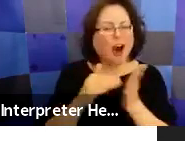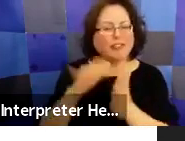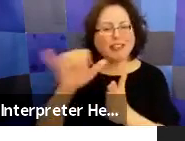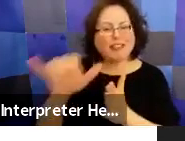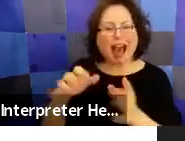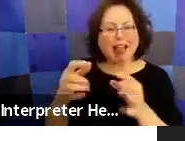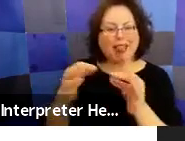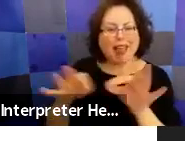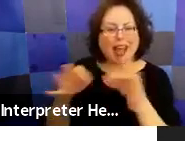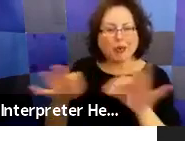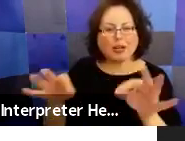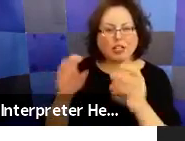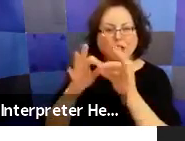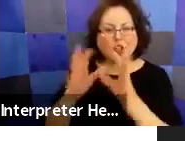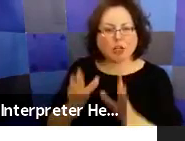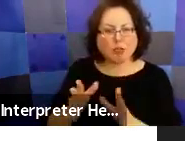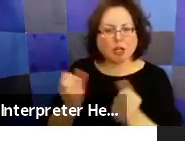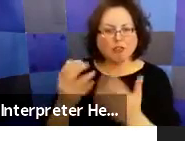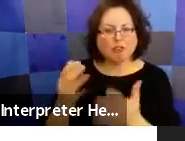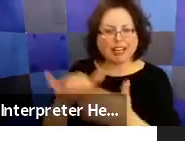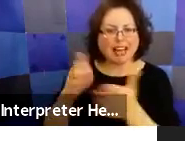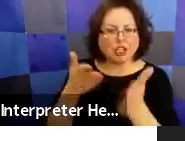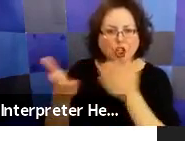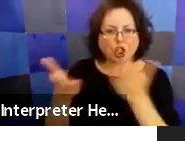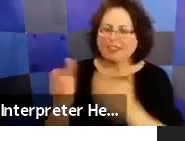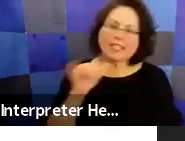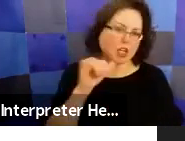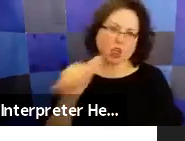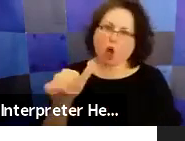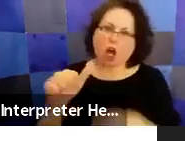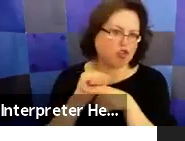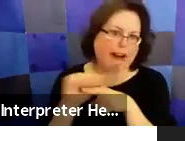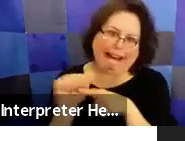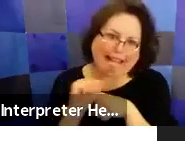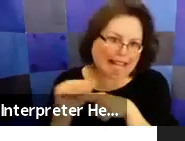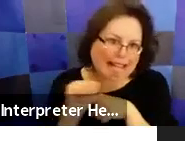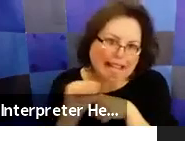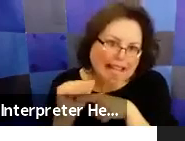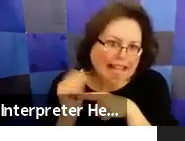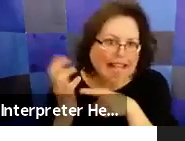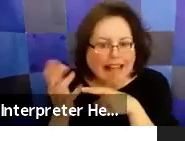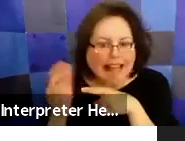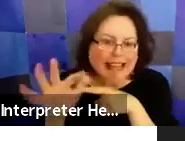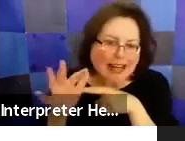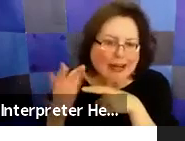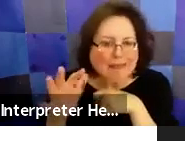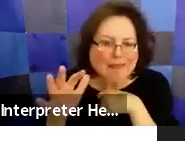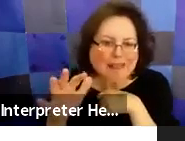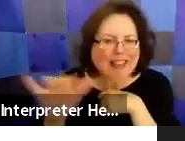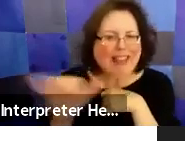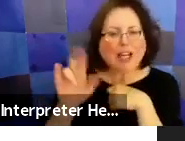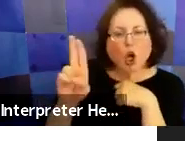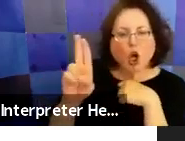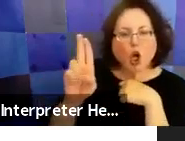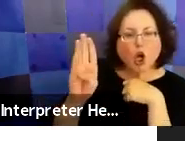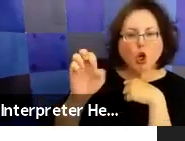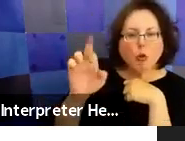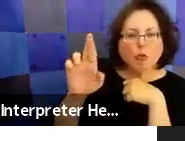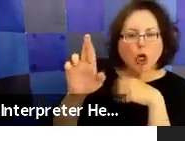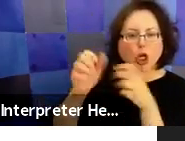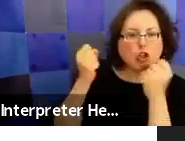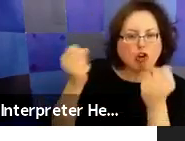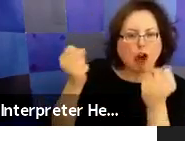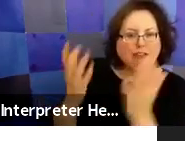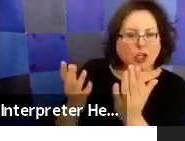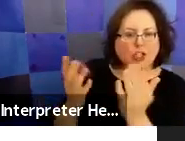interpreters who provide this service are not trained. They're kind of sort of like Uber drivers, where they're not paid very well